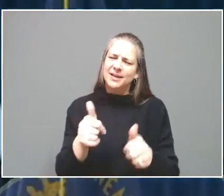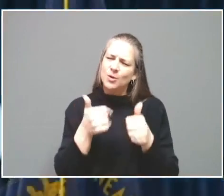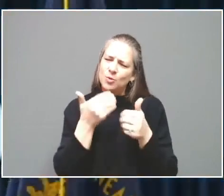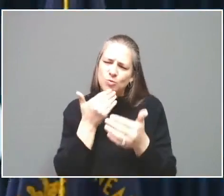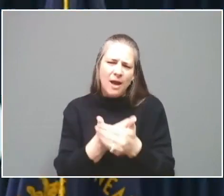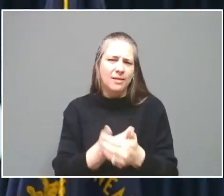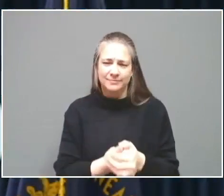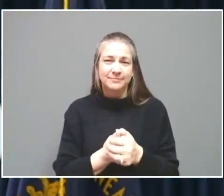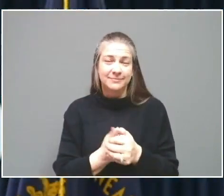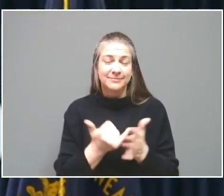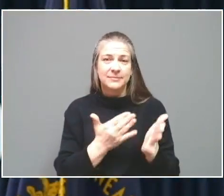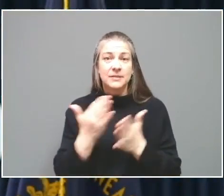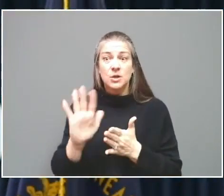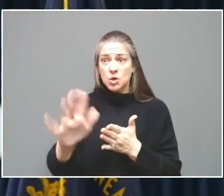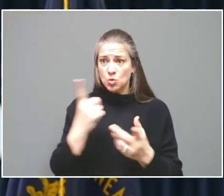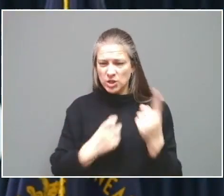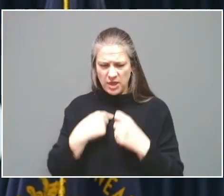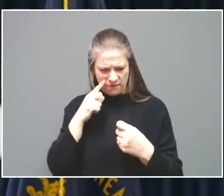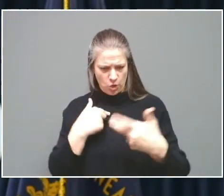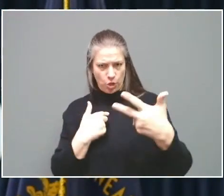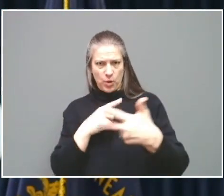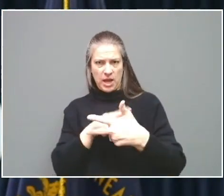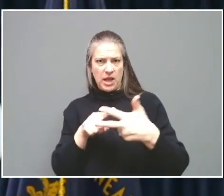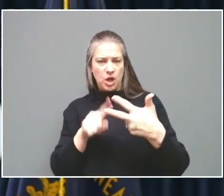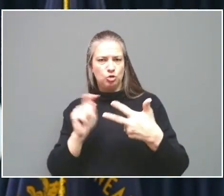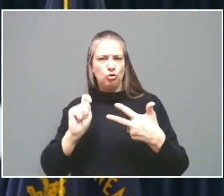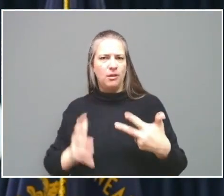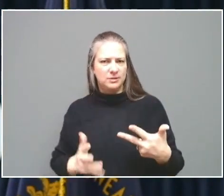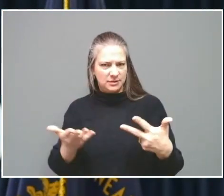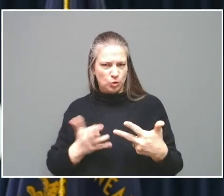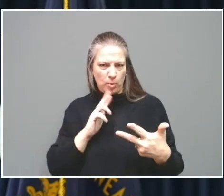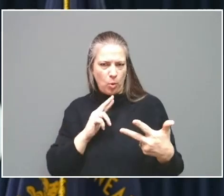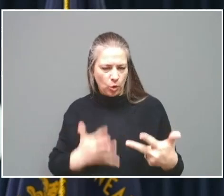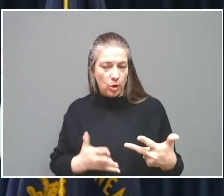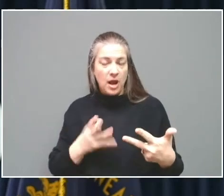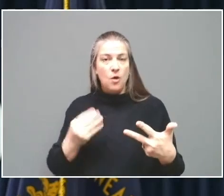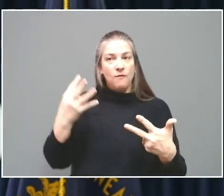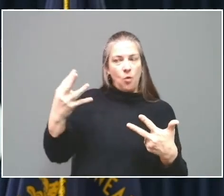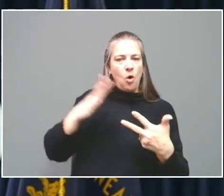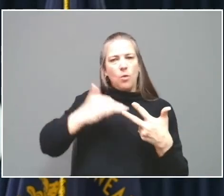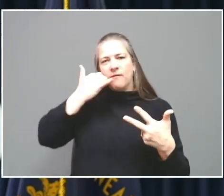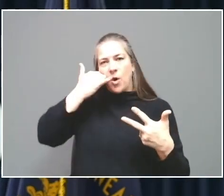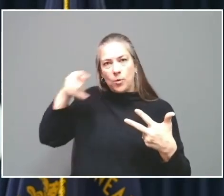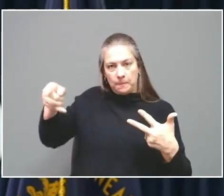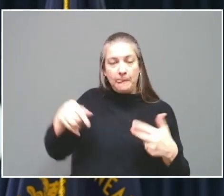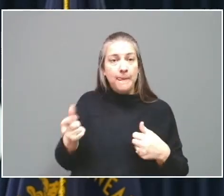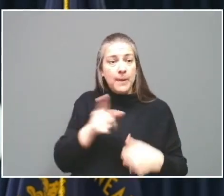we'll turn to questions. I think we have 3 journalists here in the room, and we have 4 on the line. We'll start with Tom